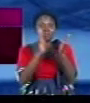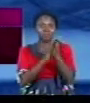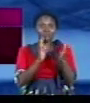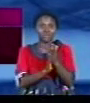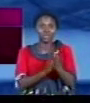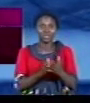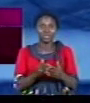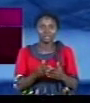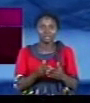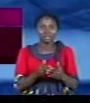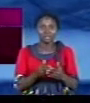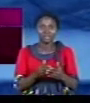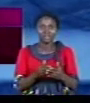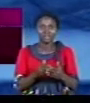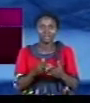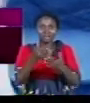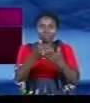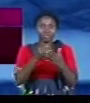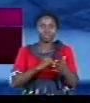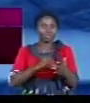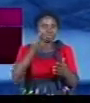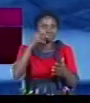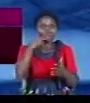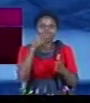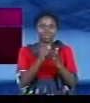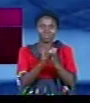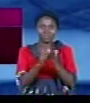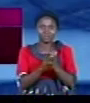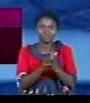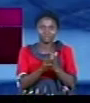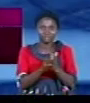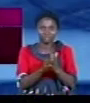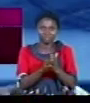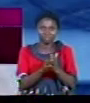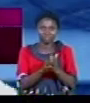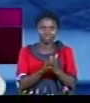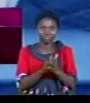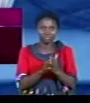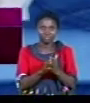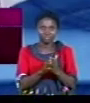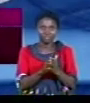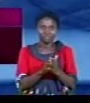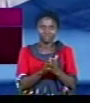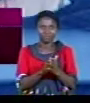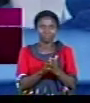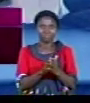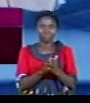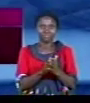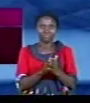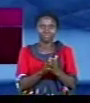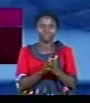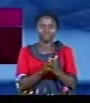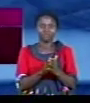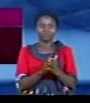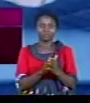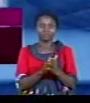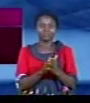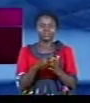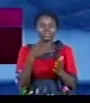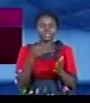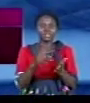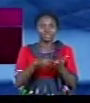me, one me with all the sicknesses. May God's name be praised. the result is here. It has